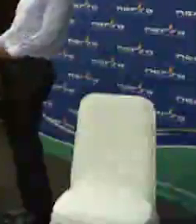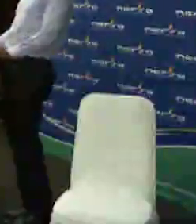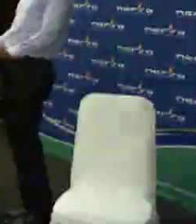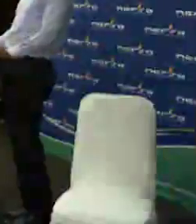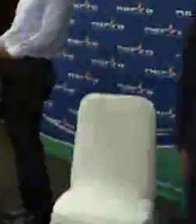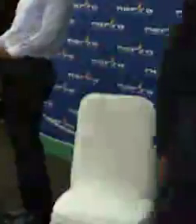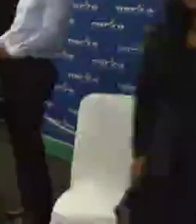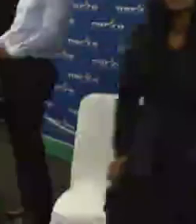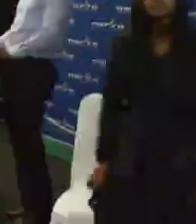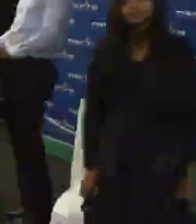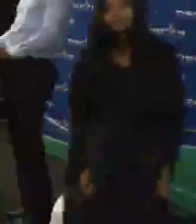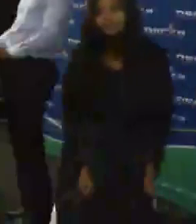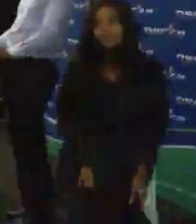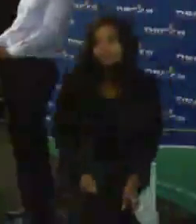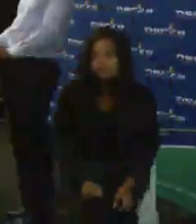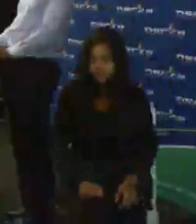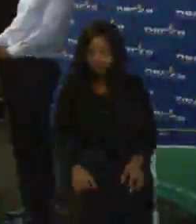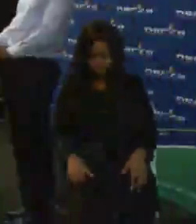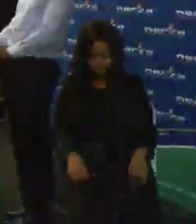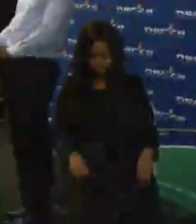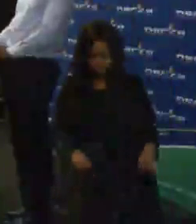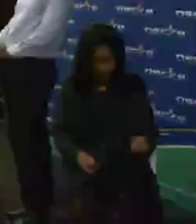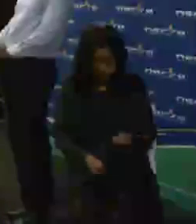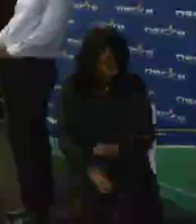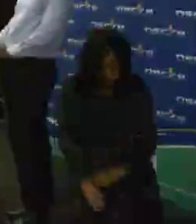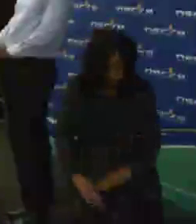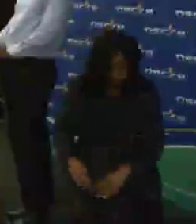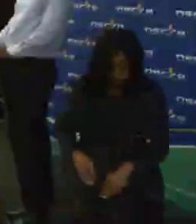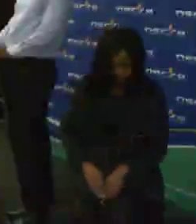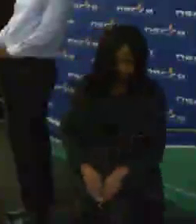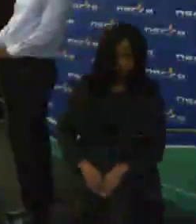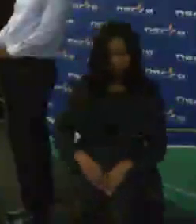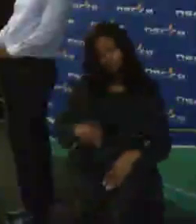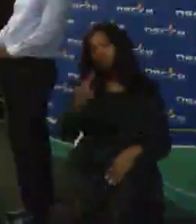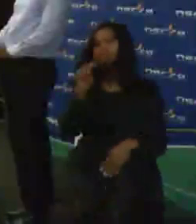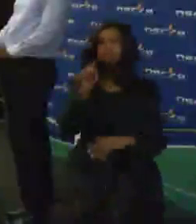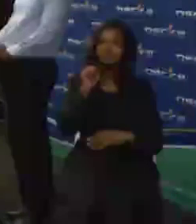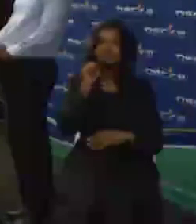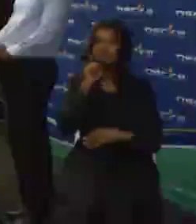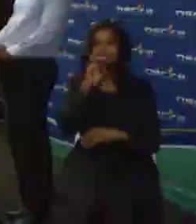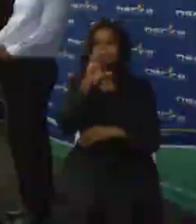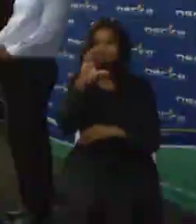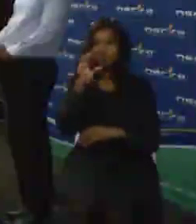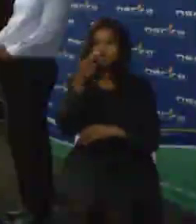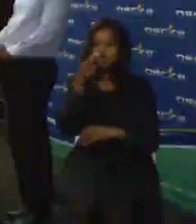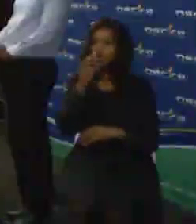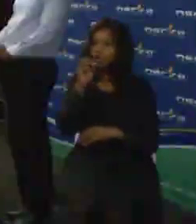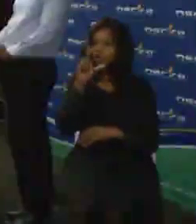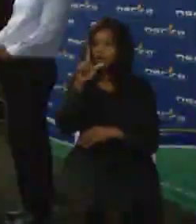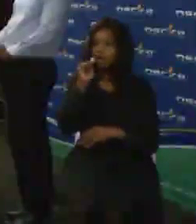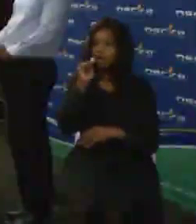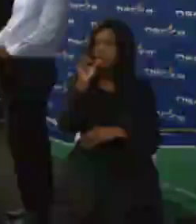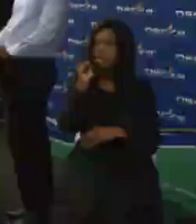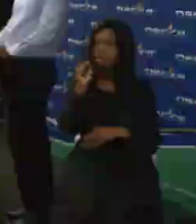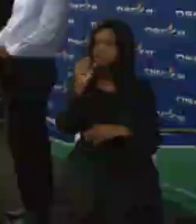Barnes. Nicholas Barnes. Do you have Nicholas Barnes? Oh, okay.